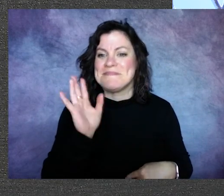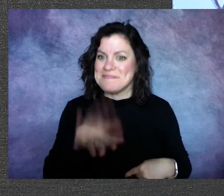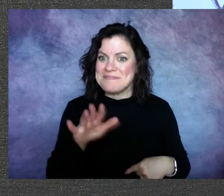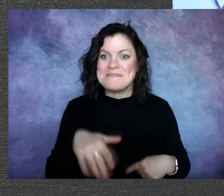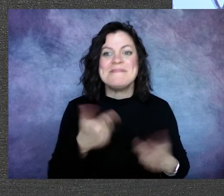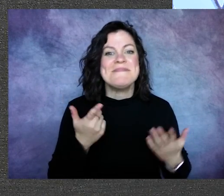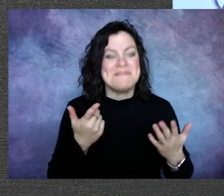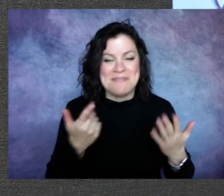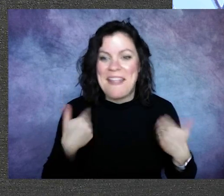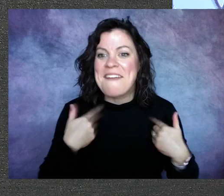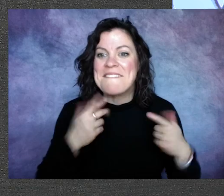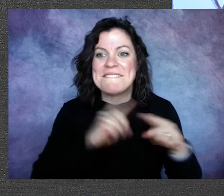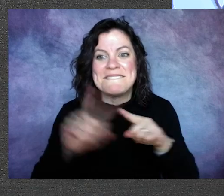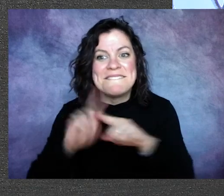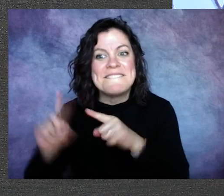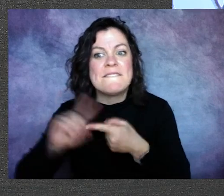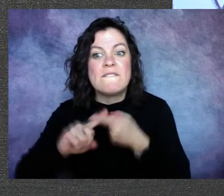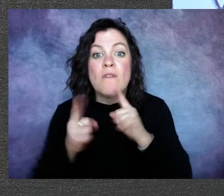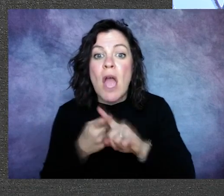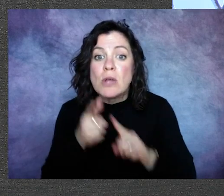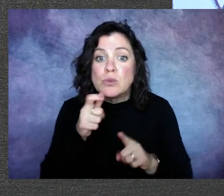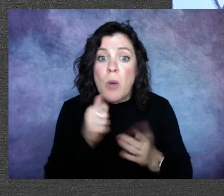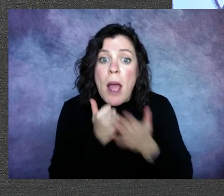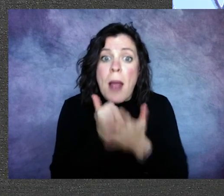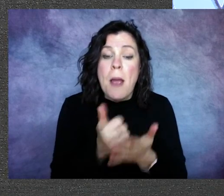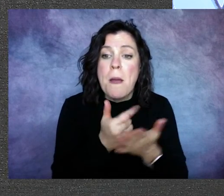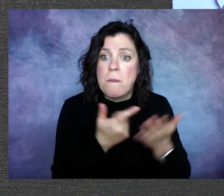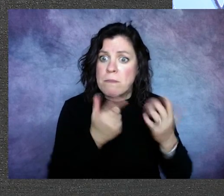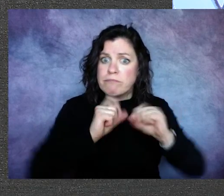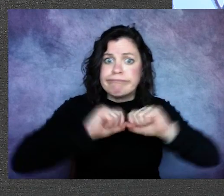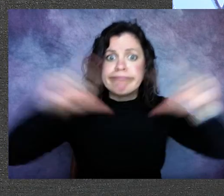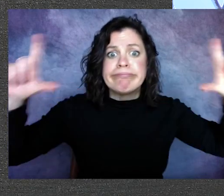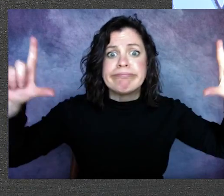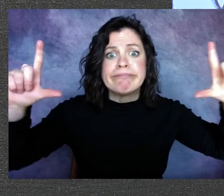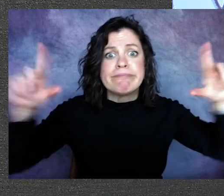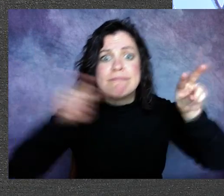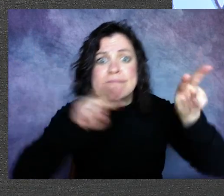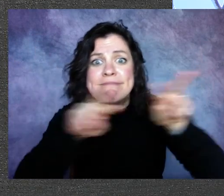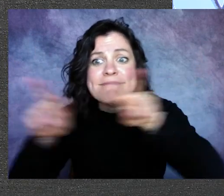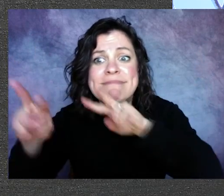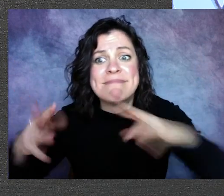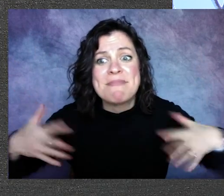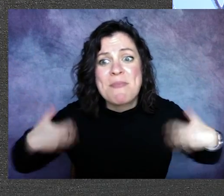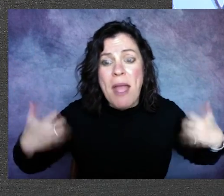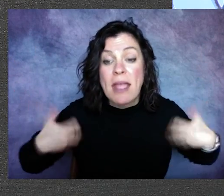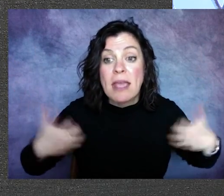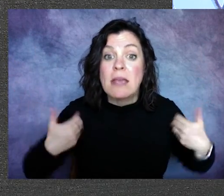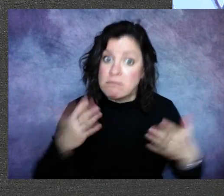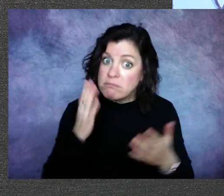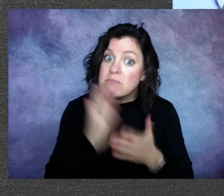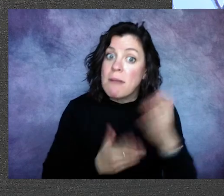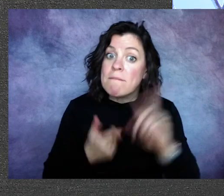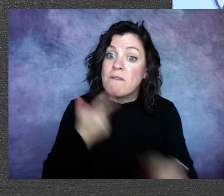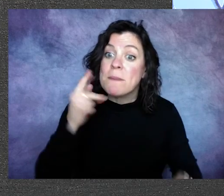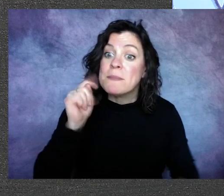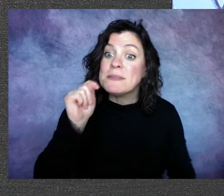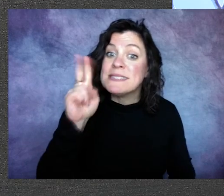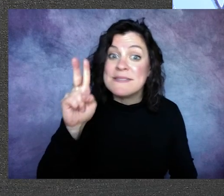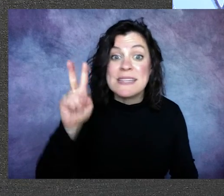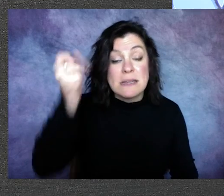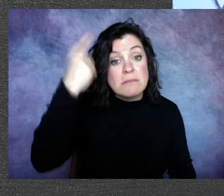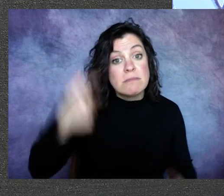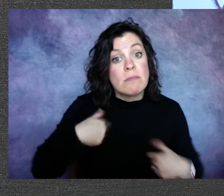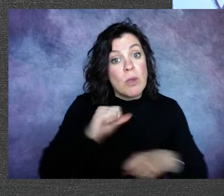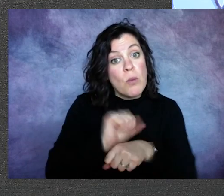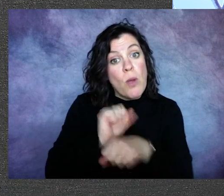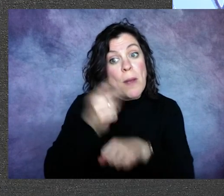home. The friends at the TV station at PBS. Now I'm one of those people that works for PBS, but George and I were